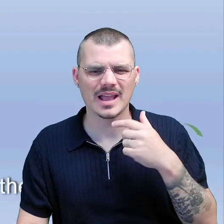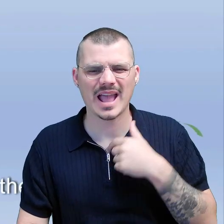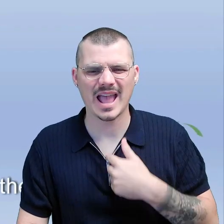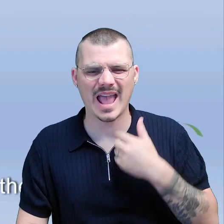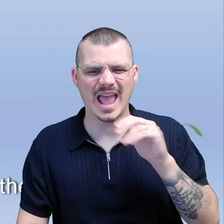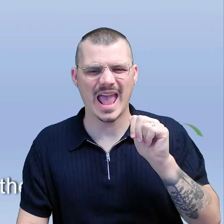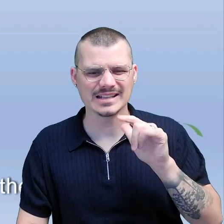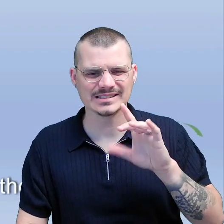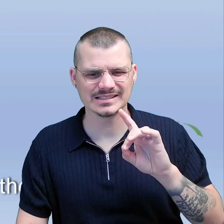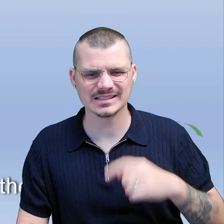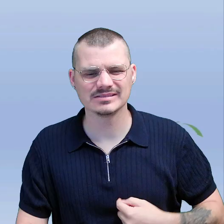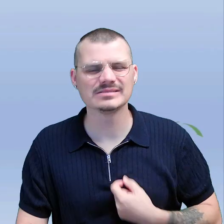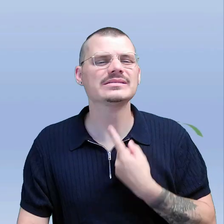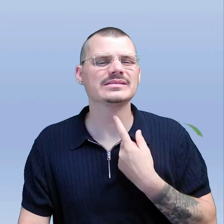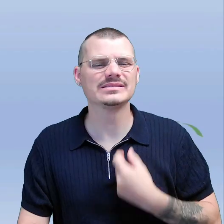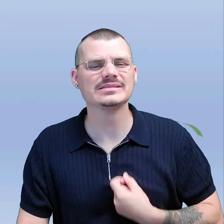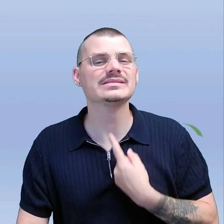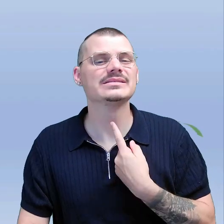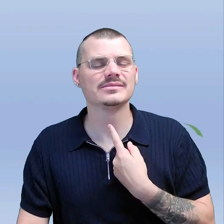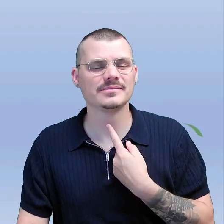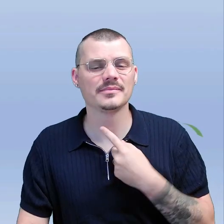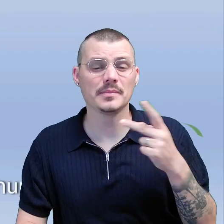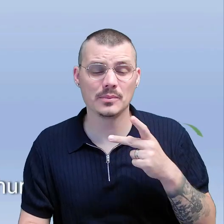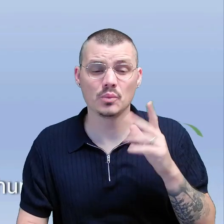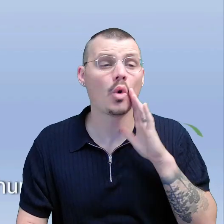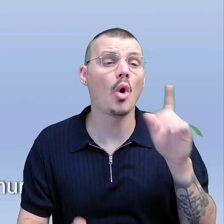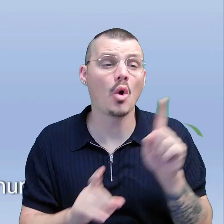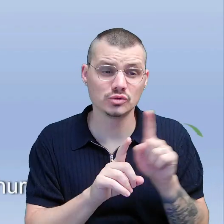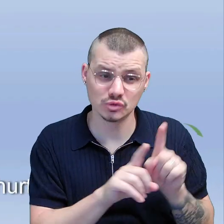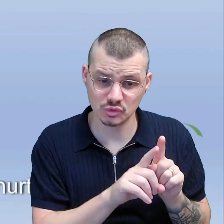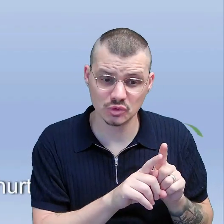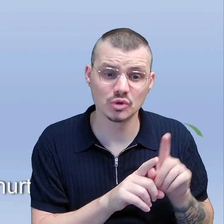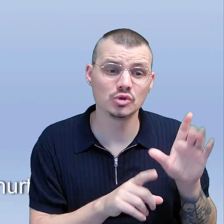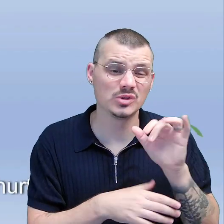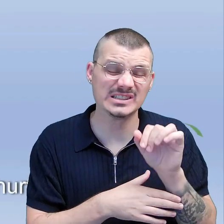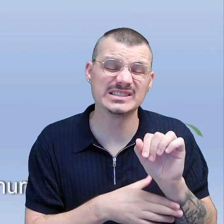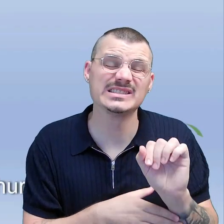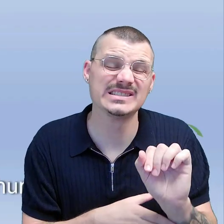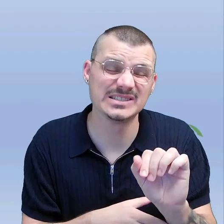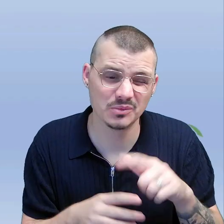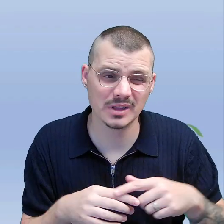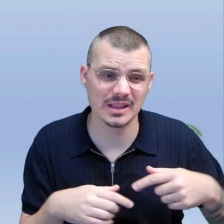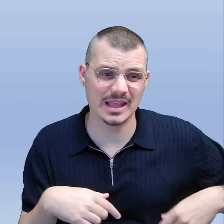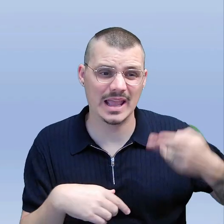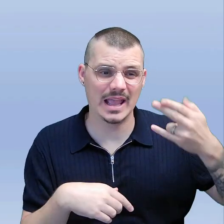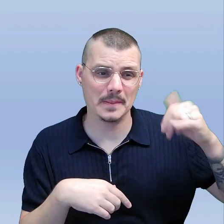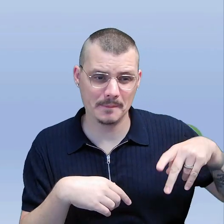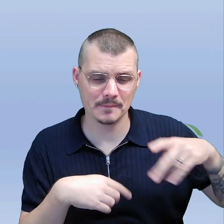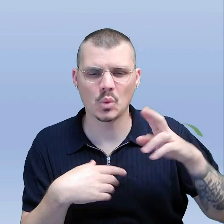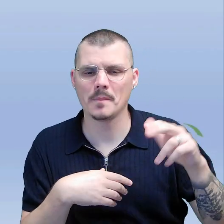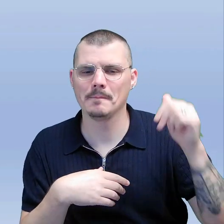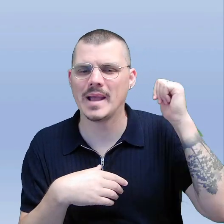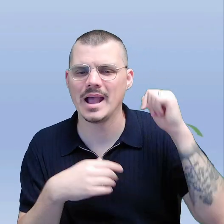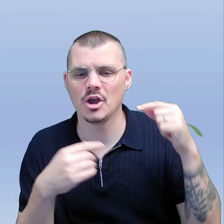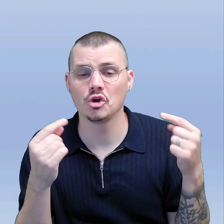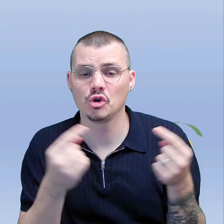the stomach acid is washing into the esophagus. People will also do that when their hips hurt or their back